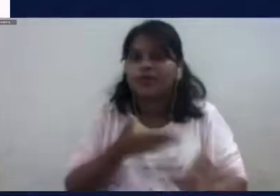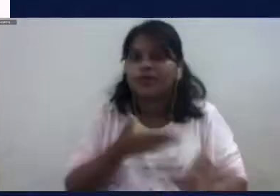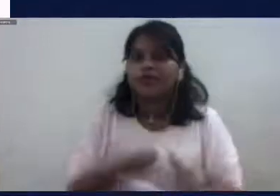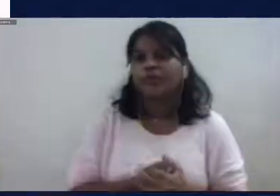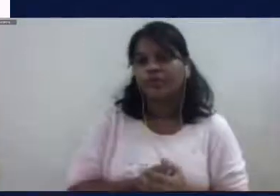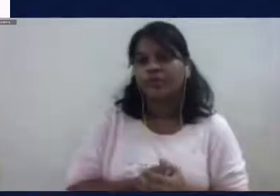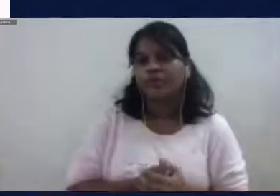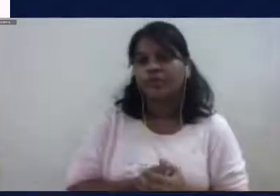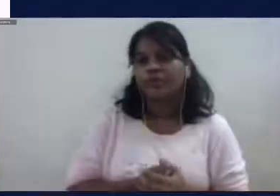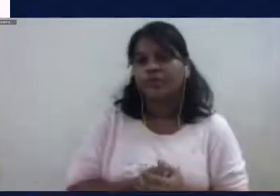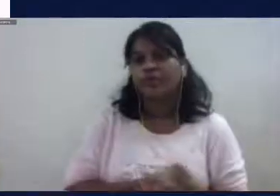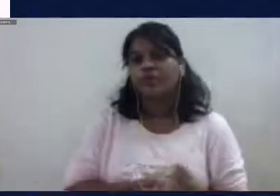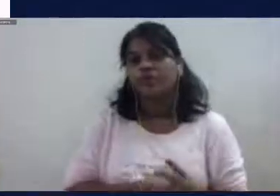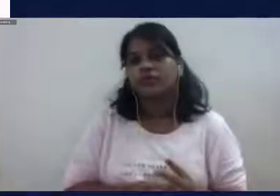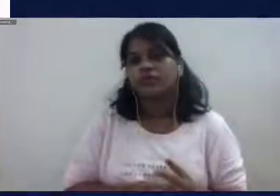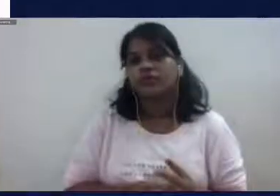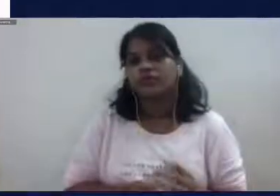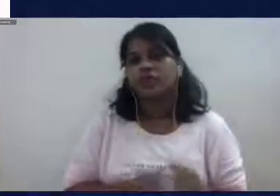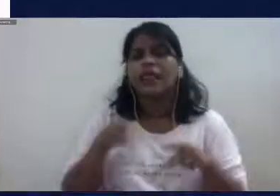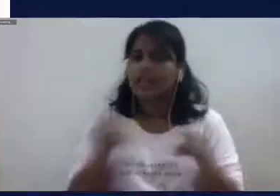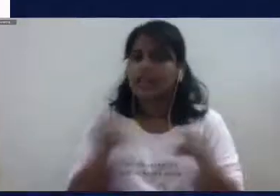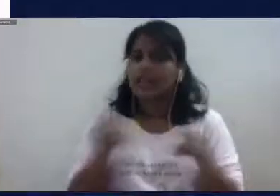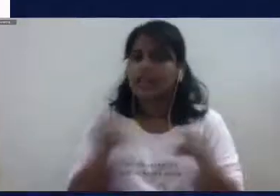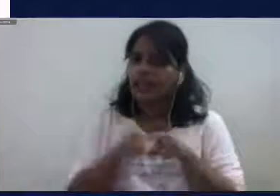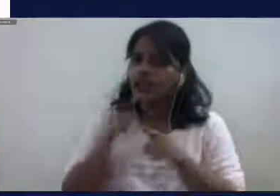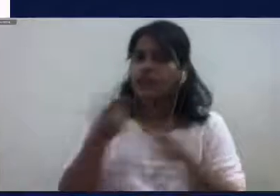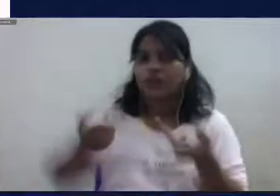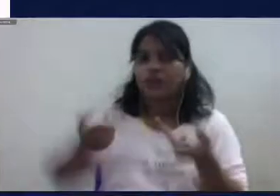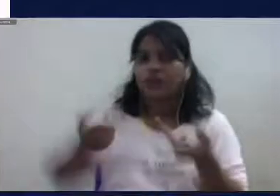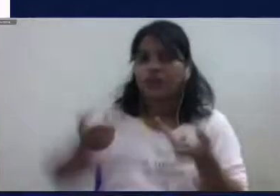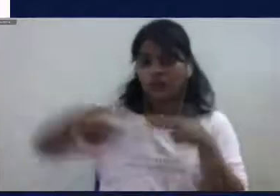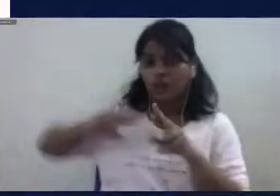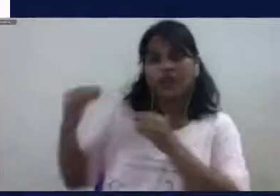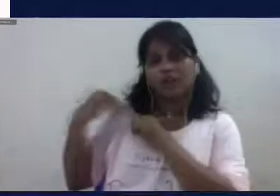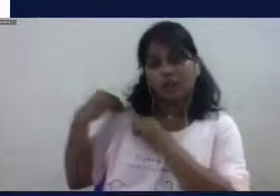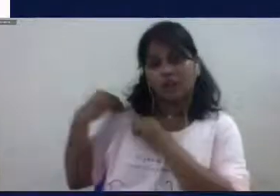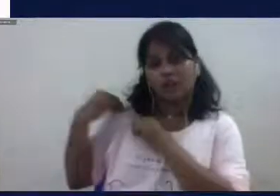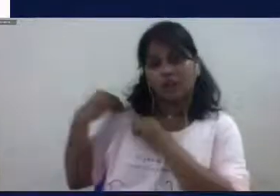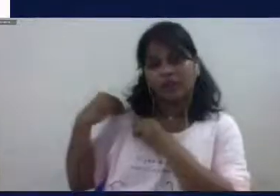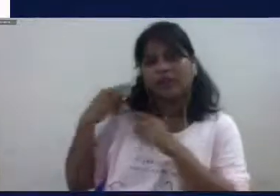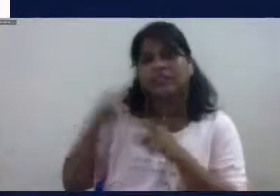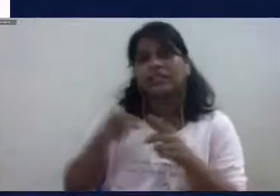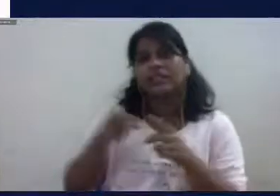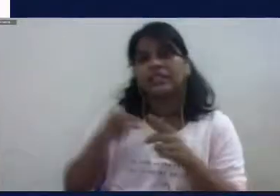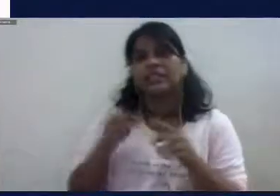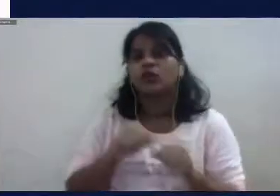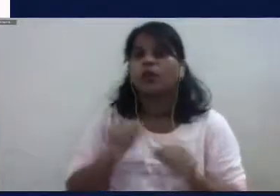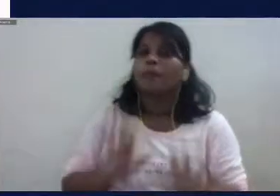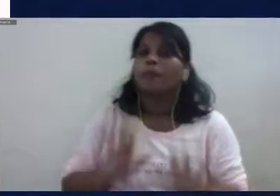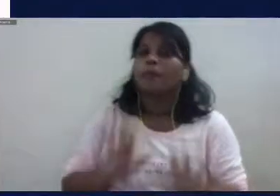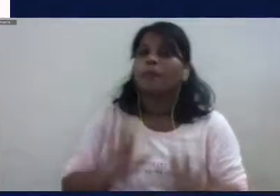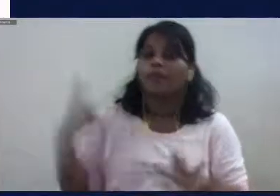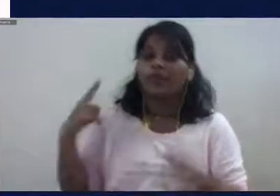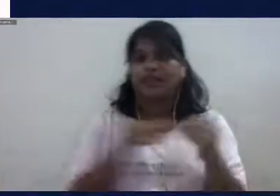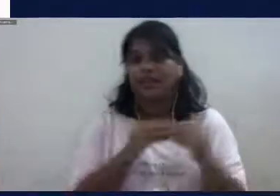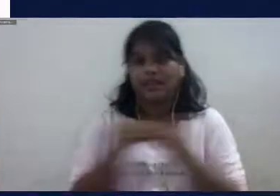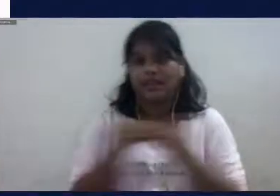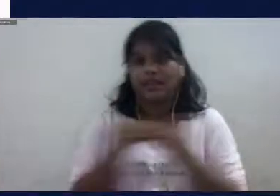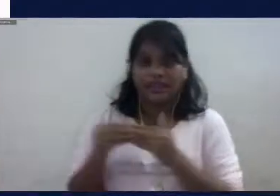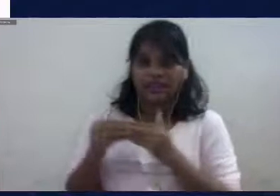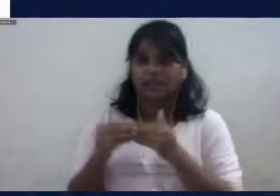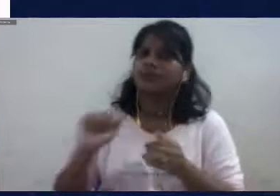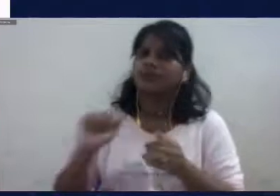So, the kind of responsibility that we have is to be a leader of